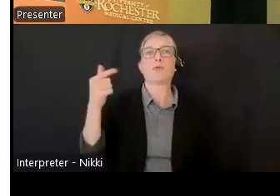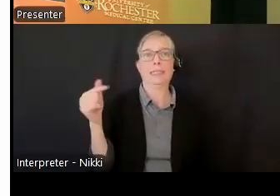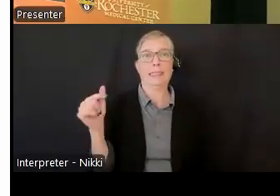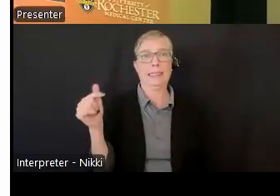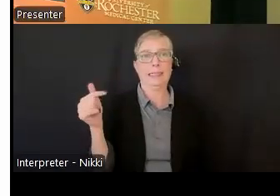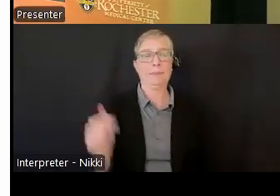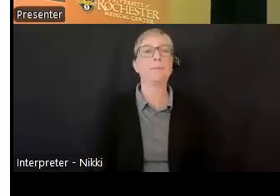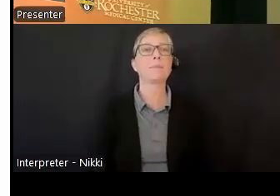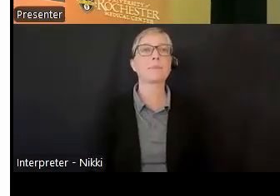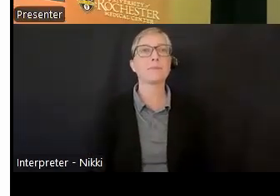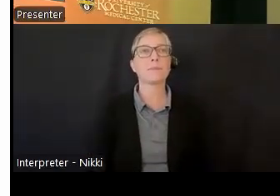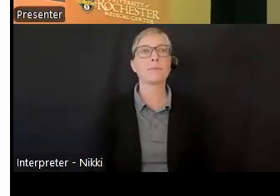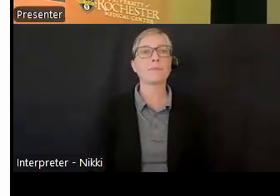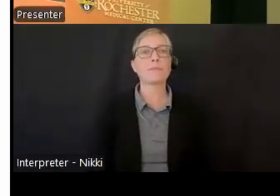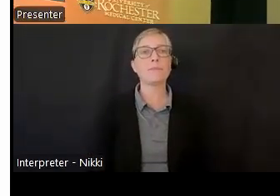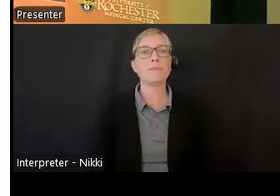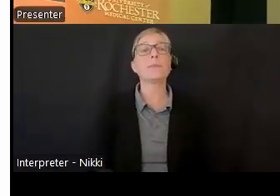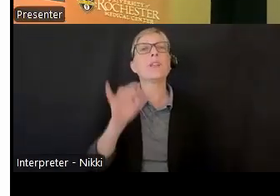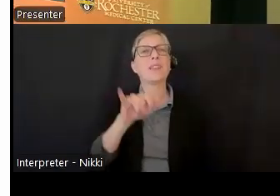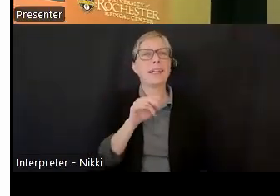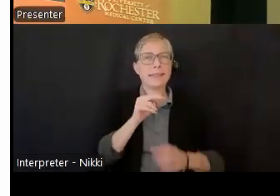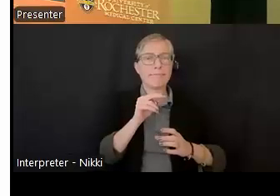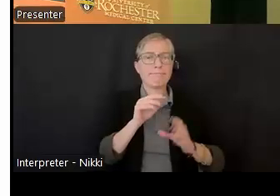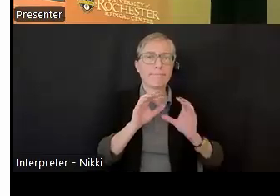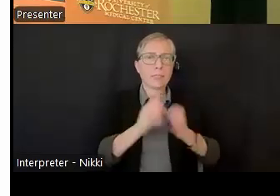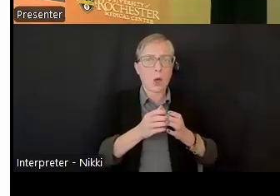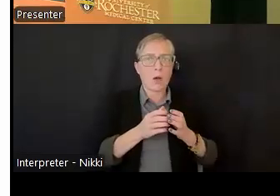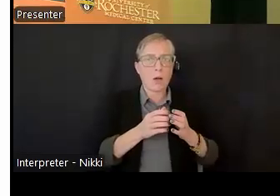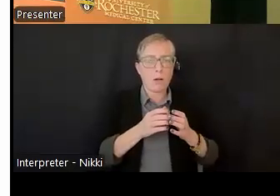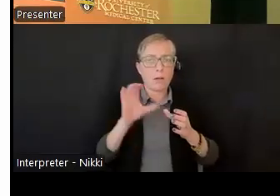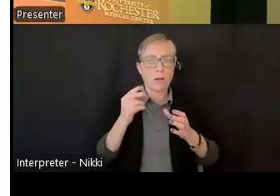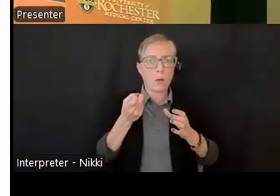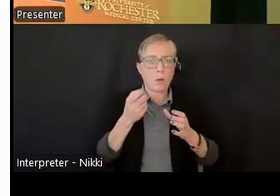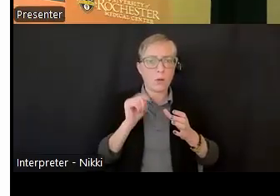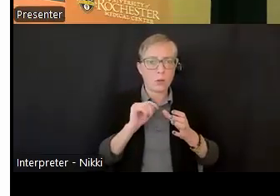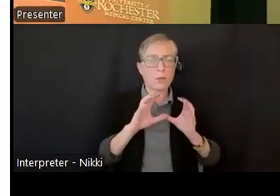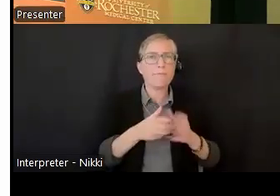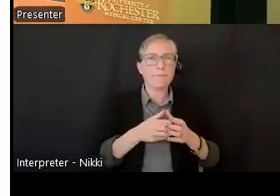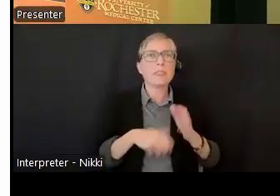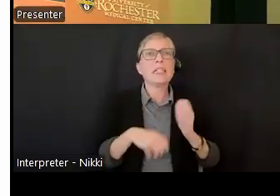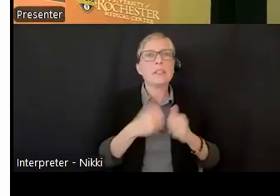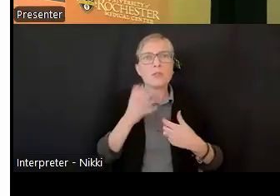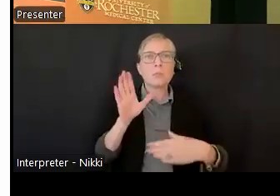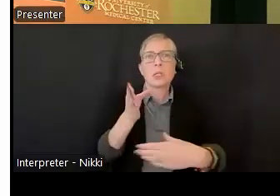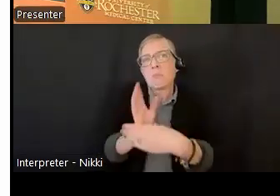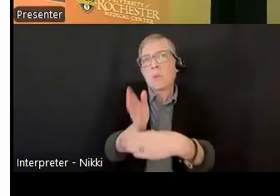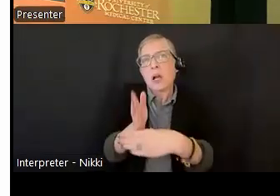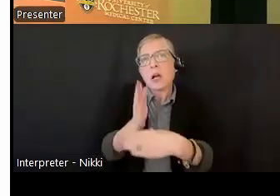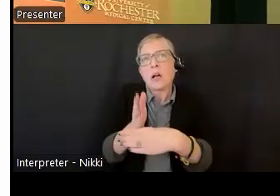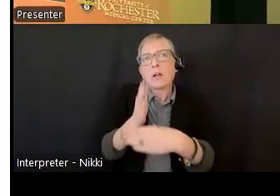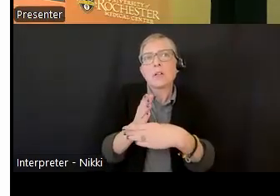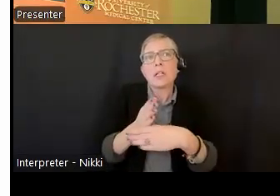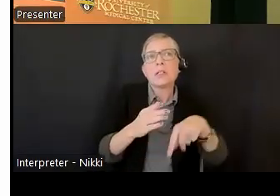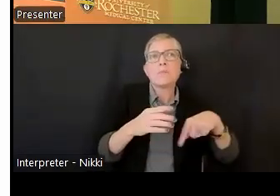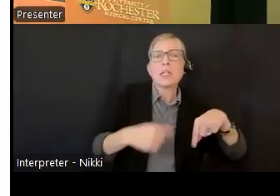So regarding that smaller cohort, most of the participants are rating moderate anxiety and depressive symptoms with higher